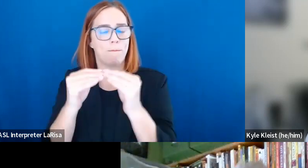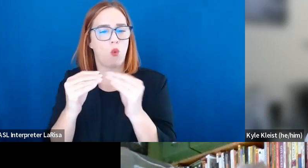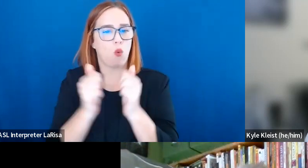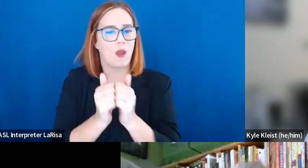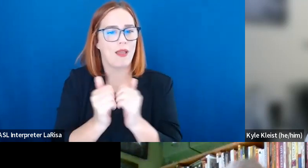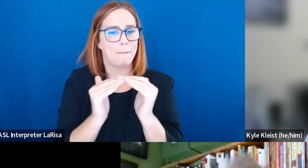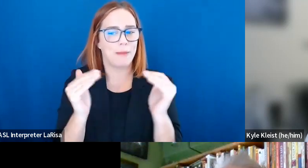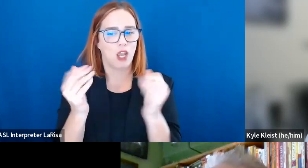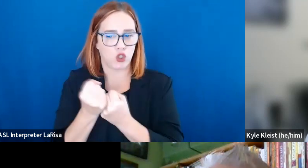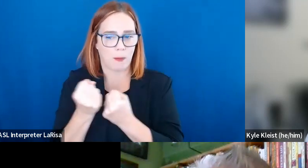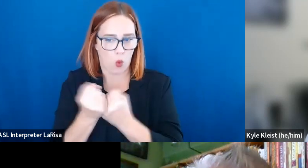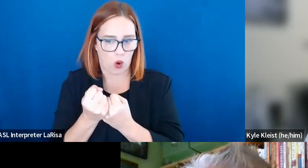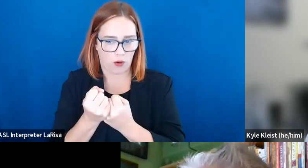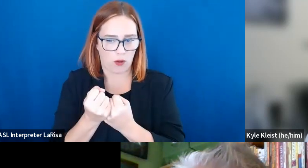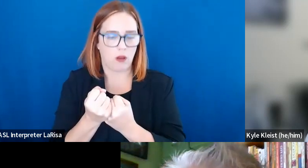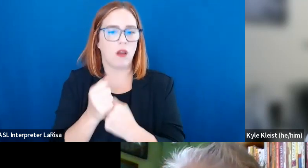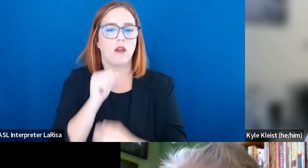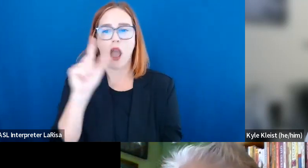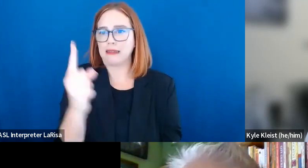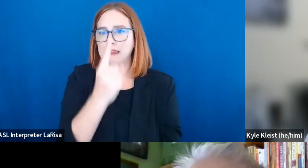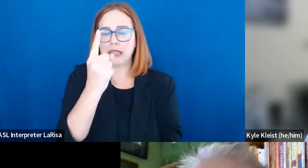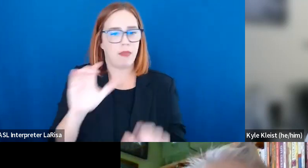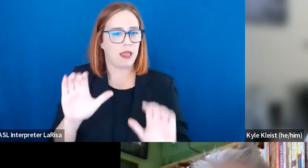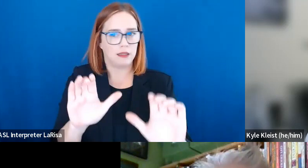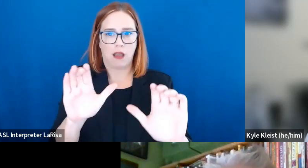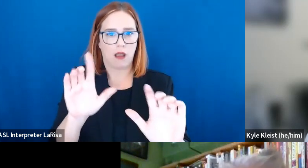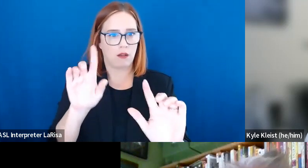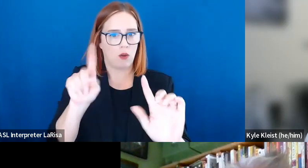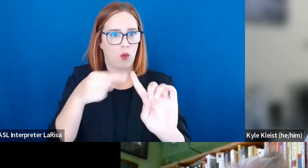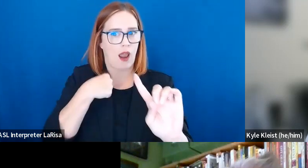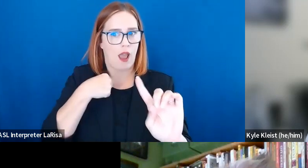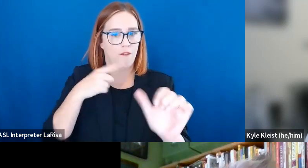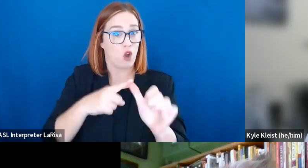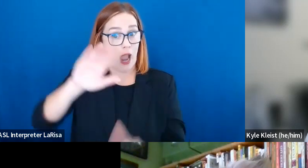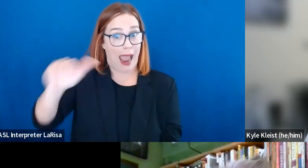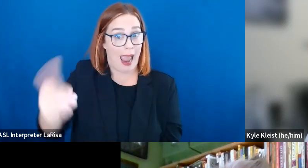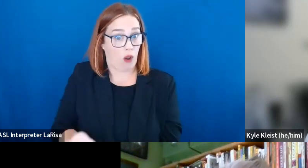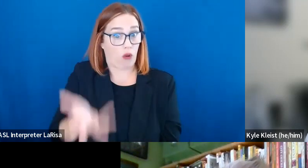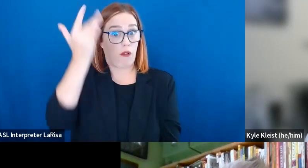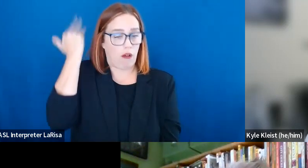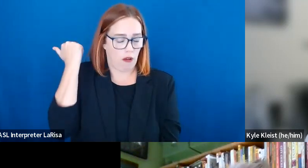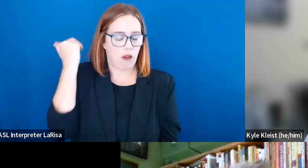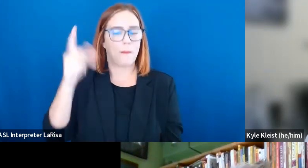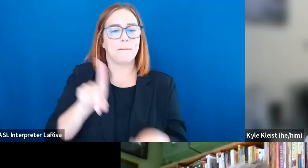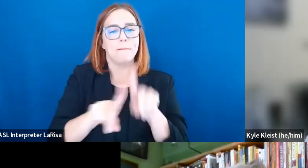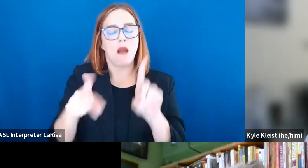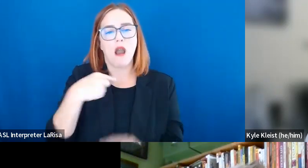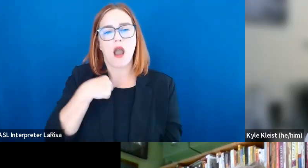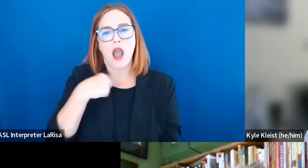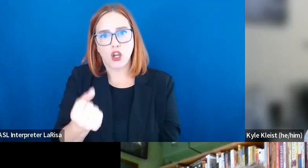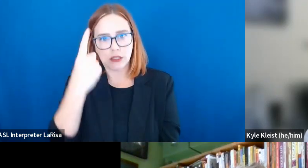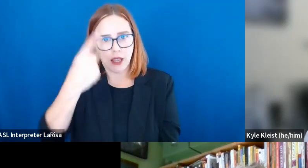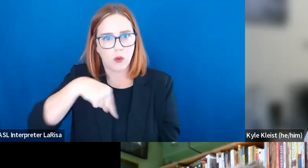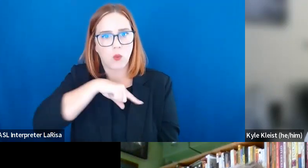done back in my day when I was first hired, but I understand because, many people with